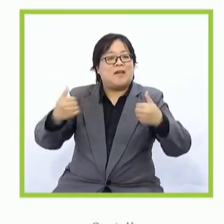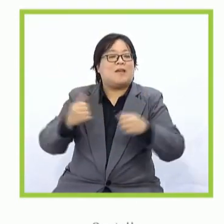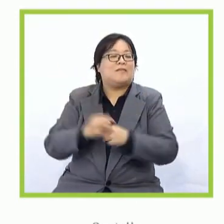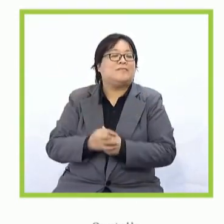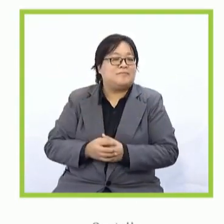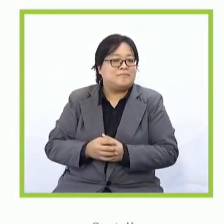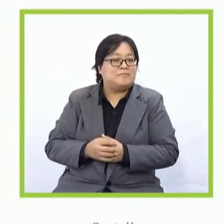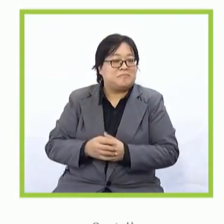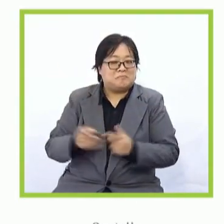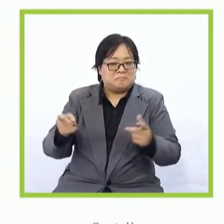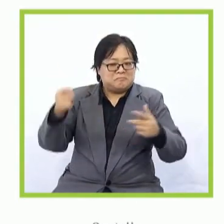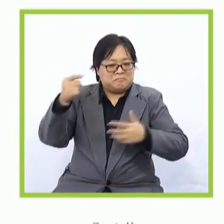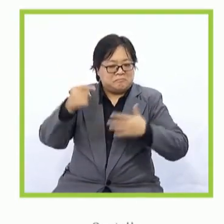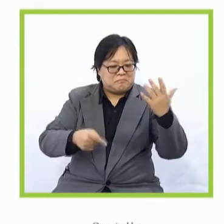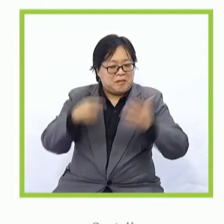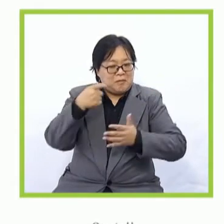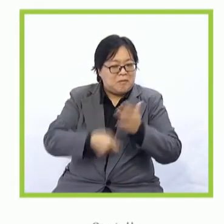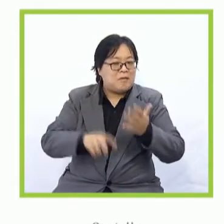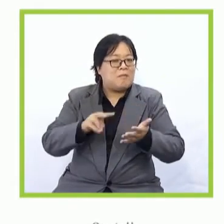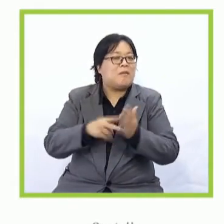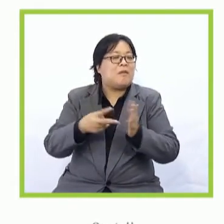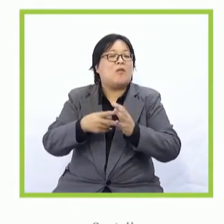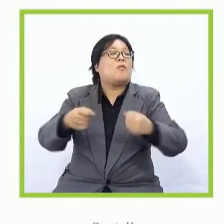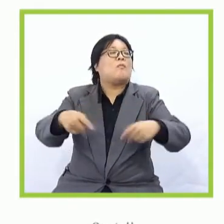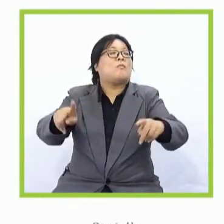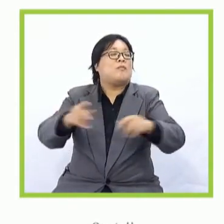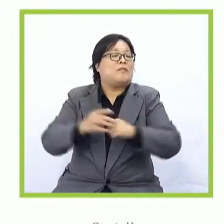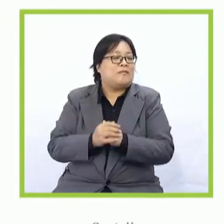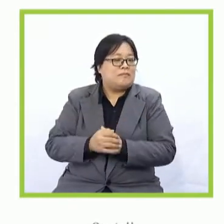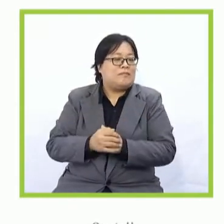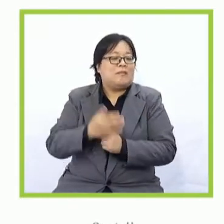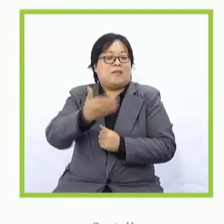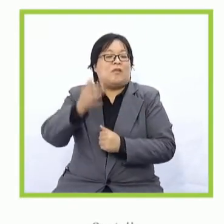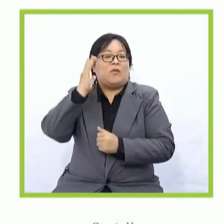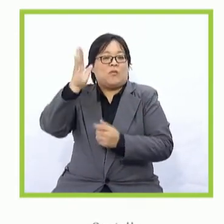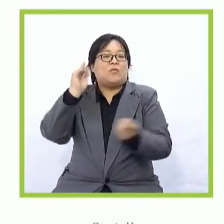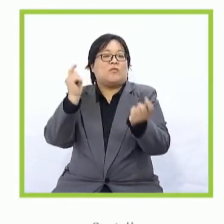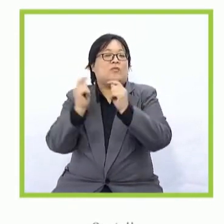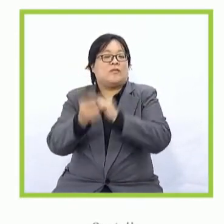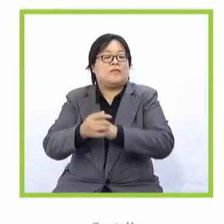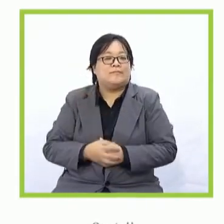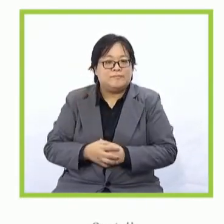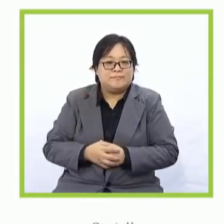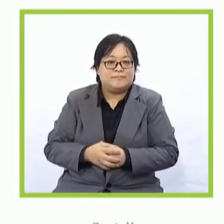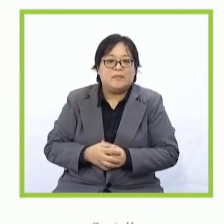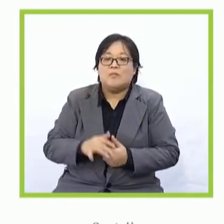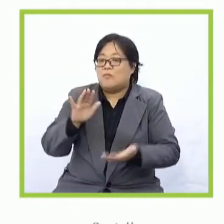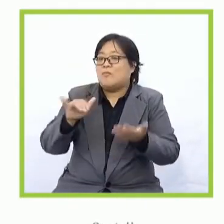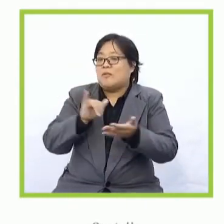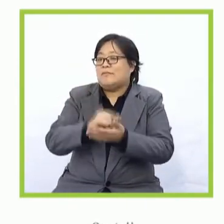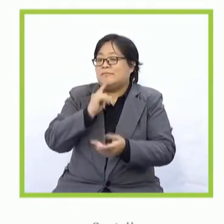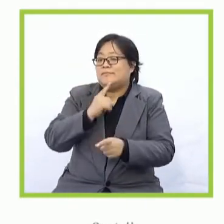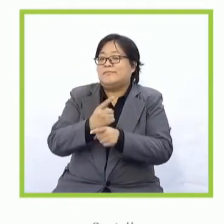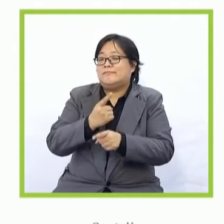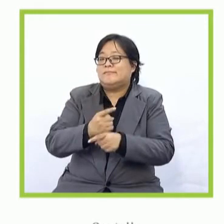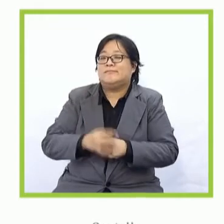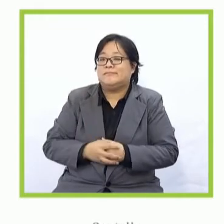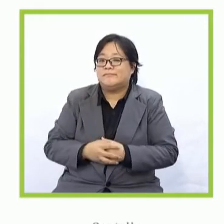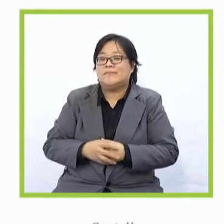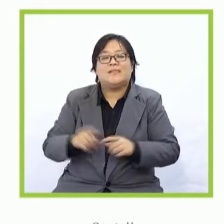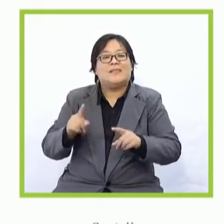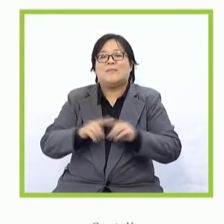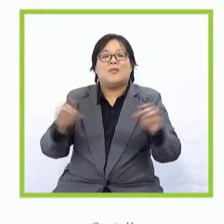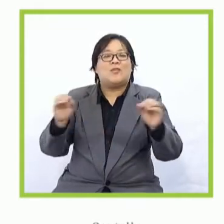this crisis mean an opportunity? Does this mean things will change? That could also be true. But there's